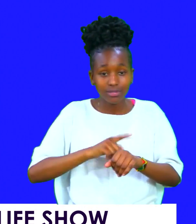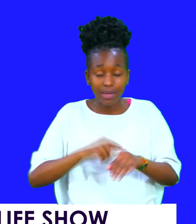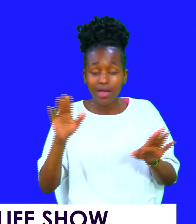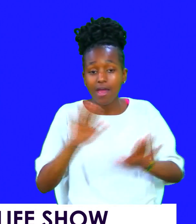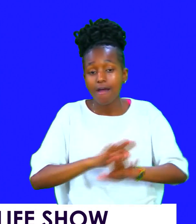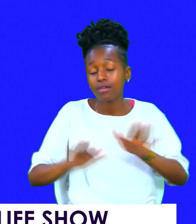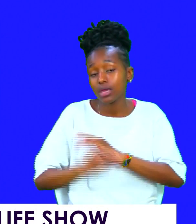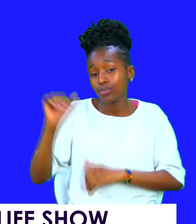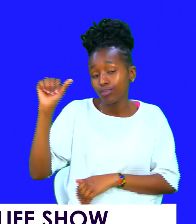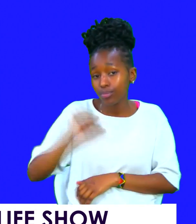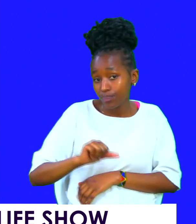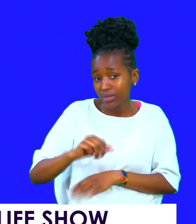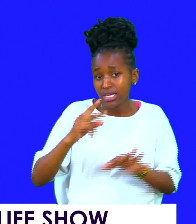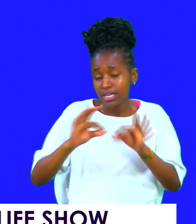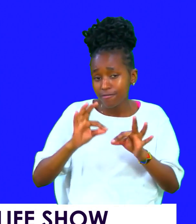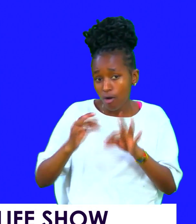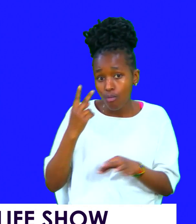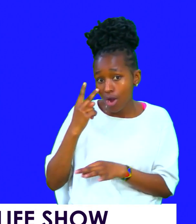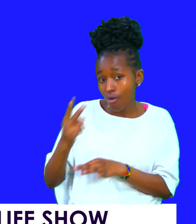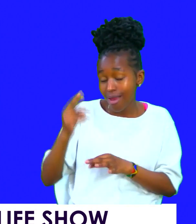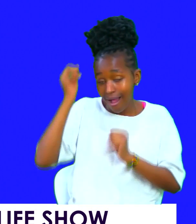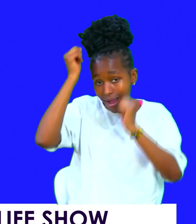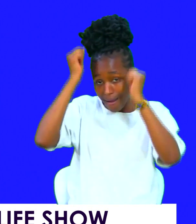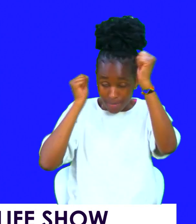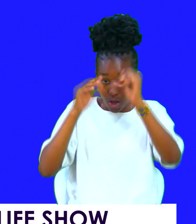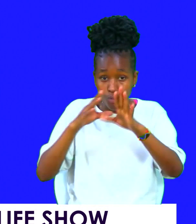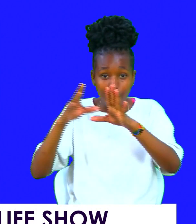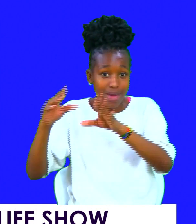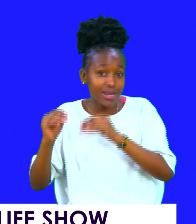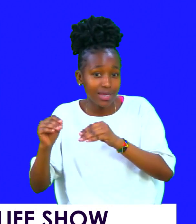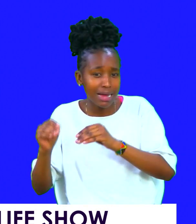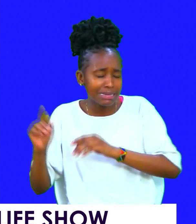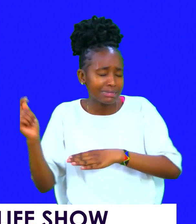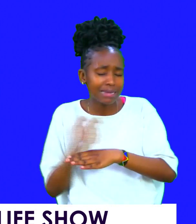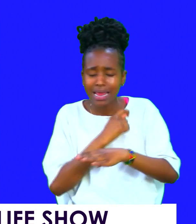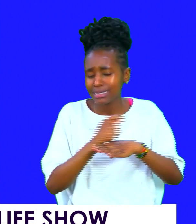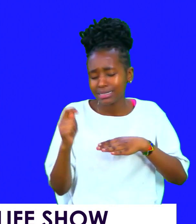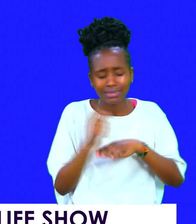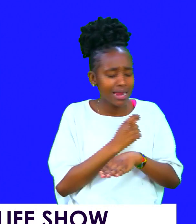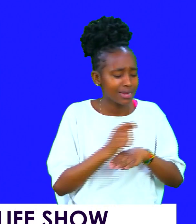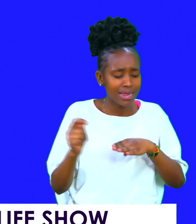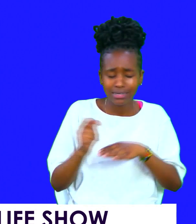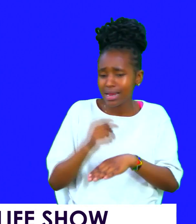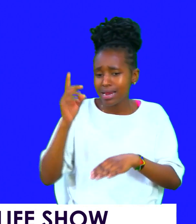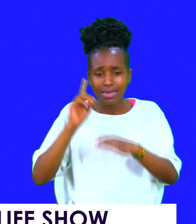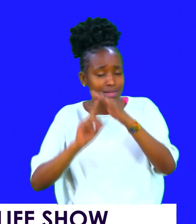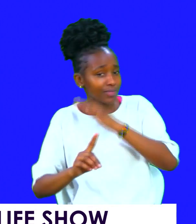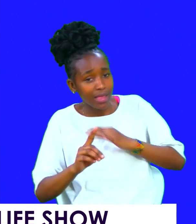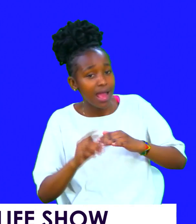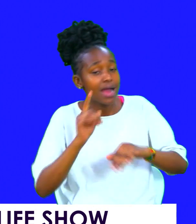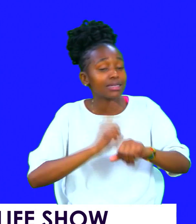you see an army getting into training for discipline, for commitment, for